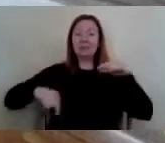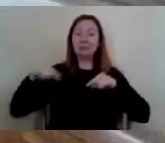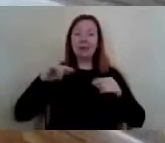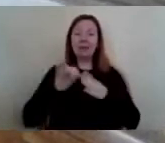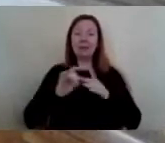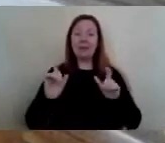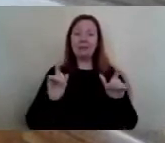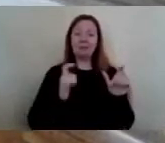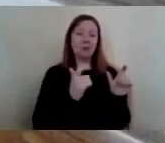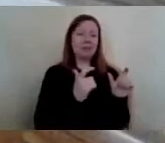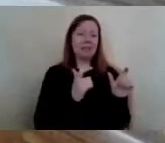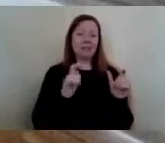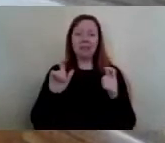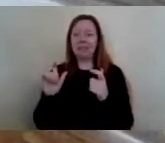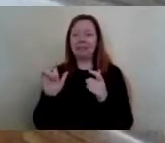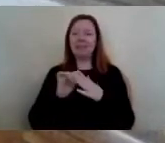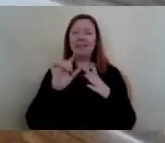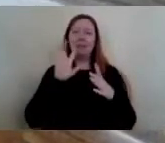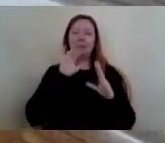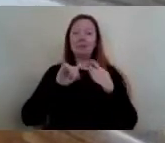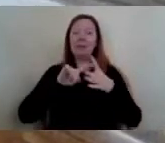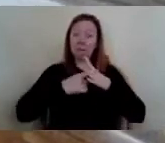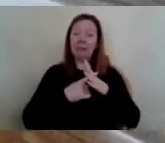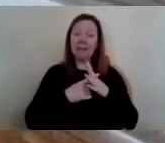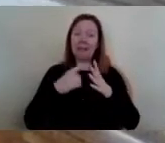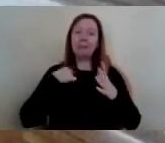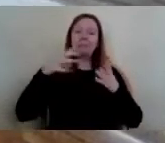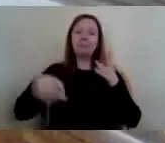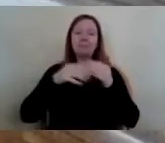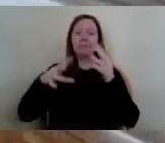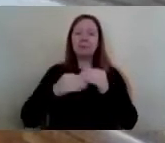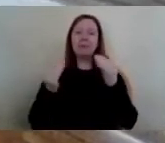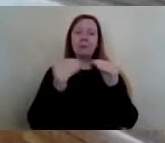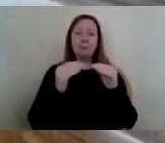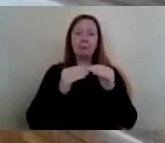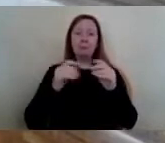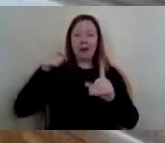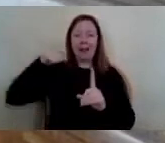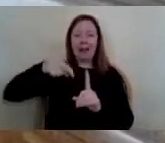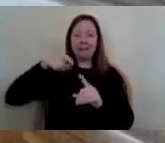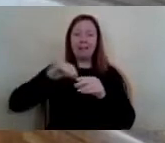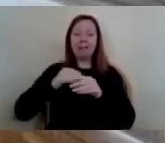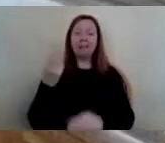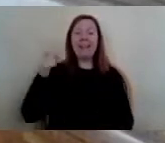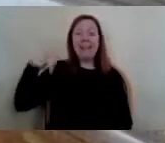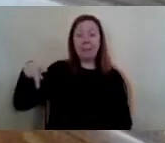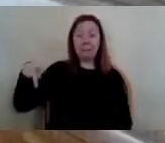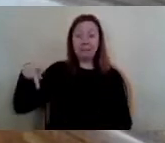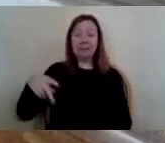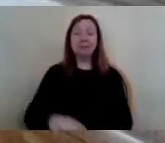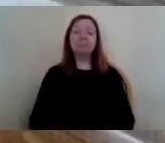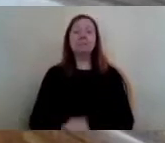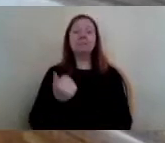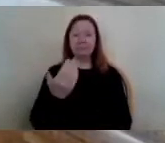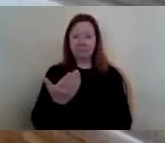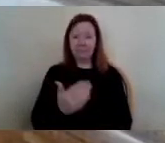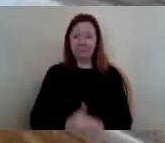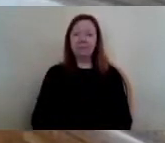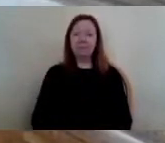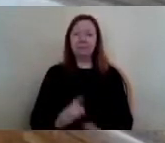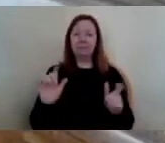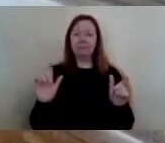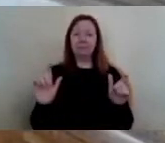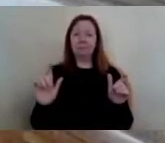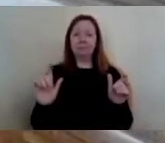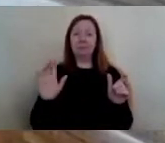torso rotation that we talked about in the beginning, and we're gonna add a little bit more activation into the hips. So here we go. You're gonna turn